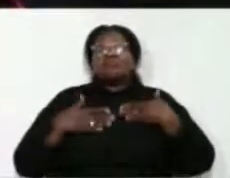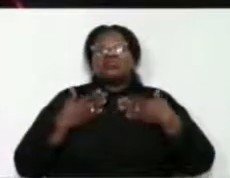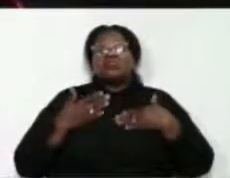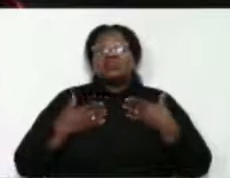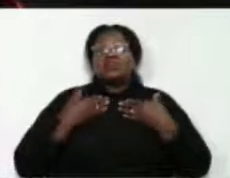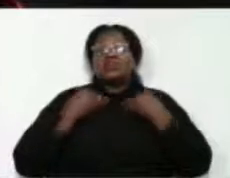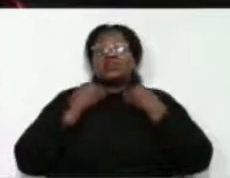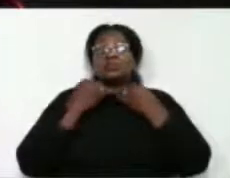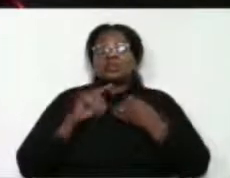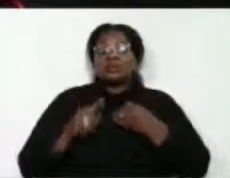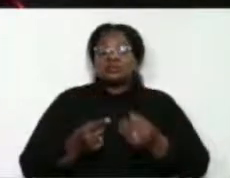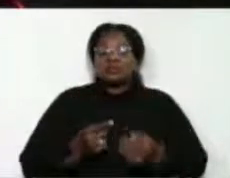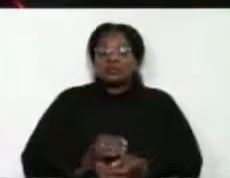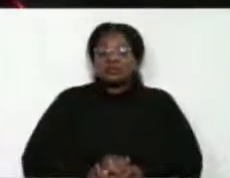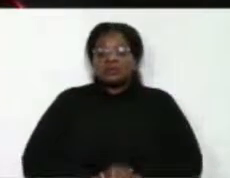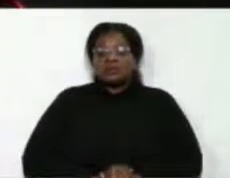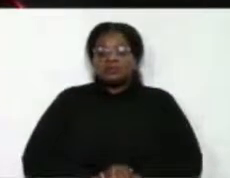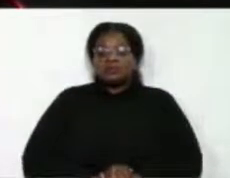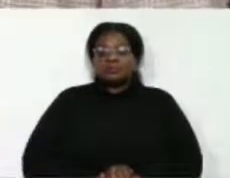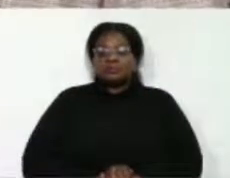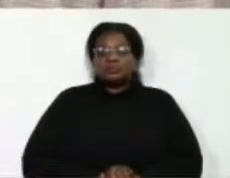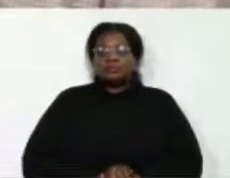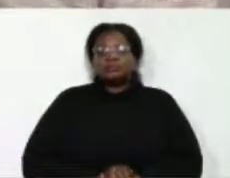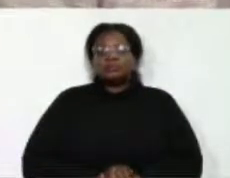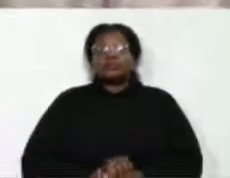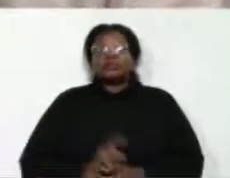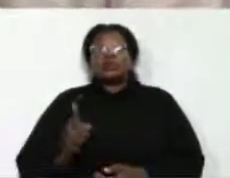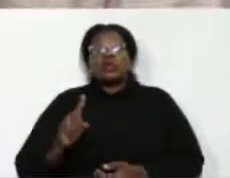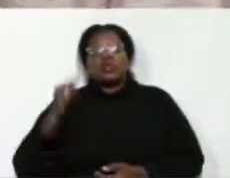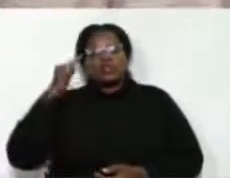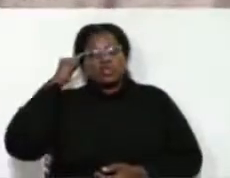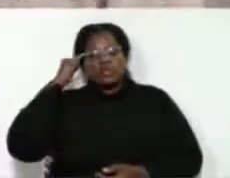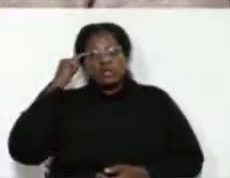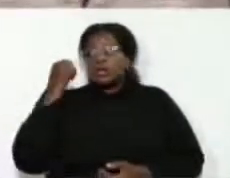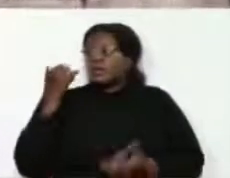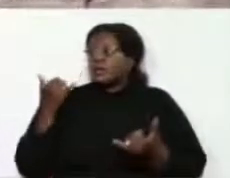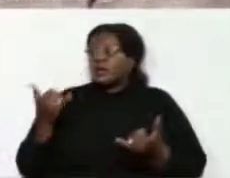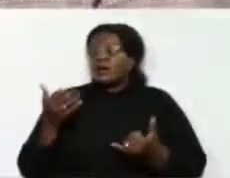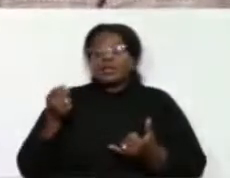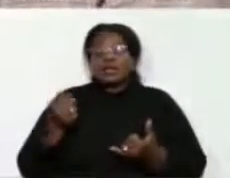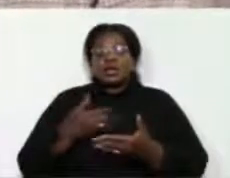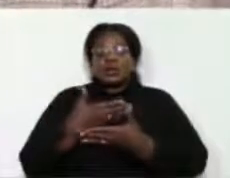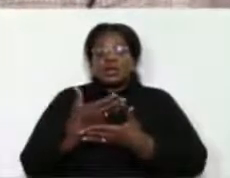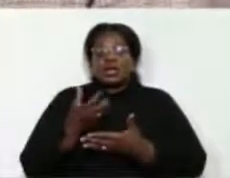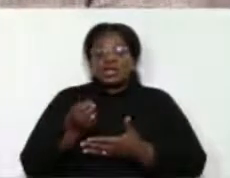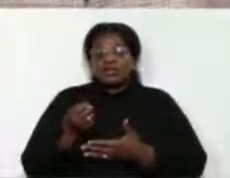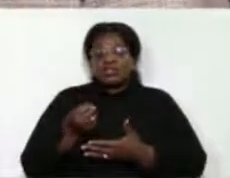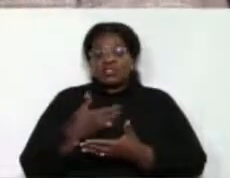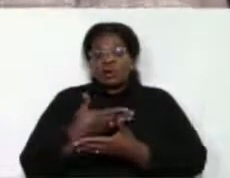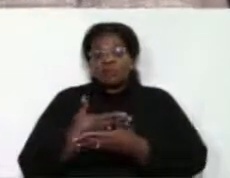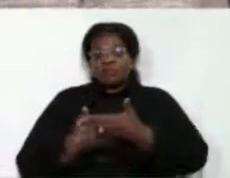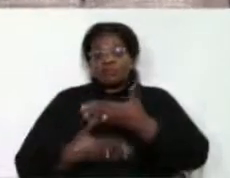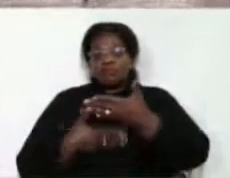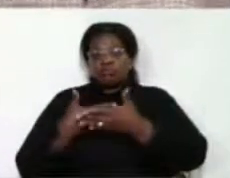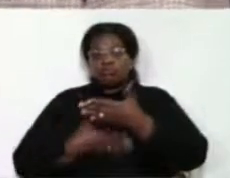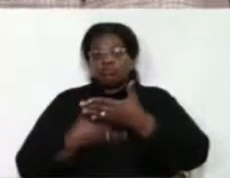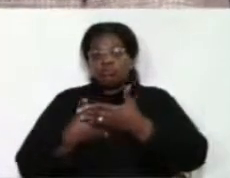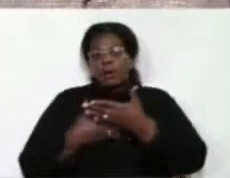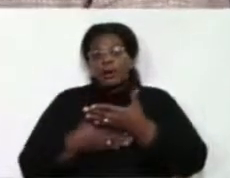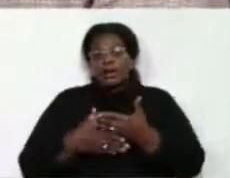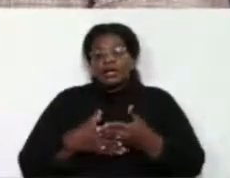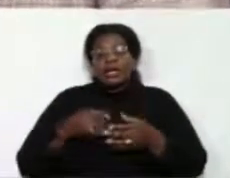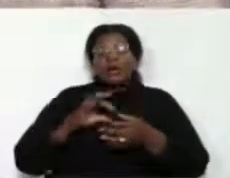So what I've got here is some basically not really what you think is a partner